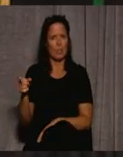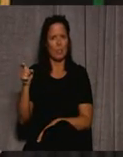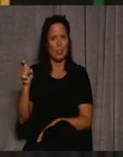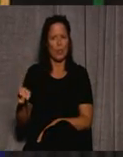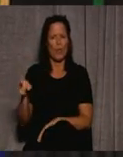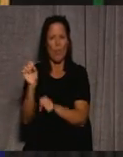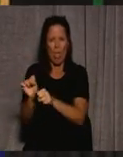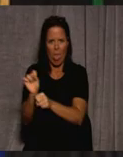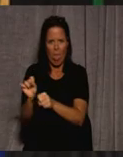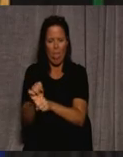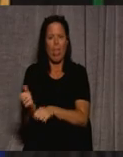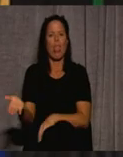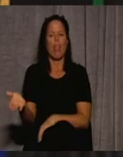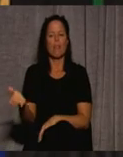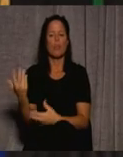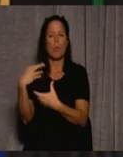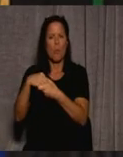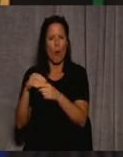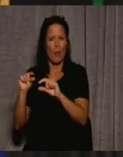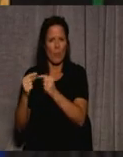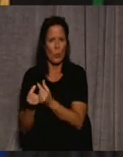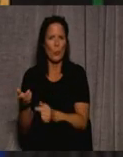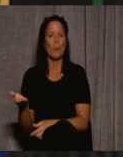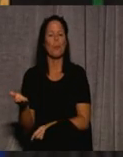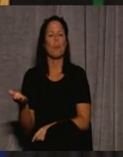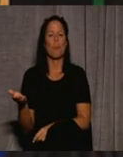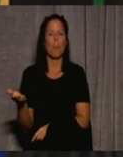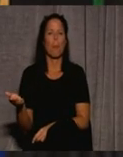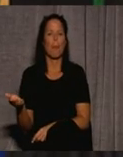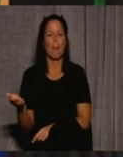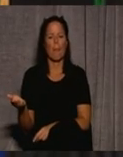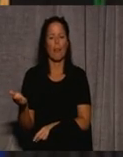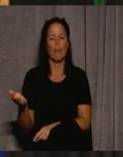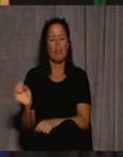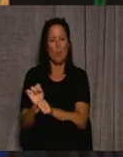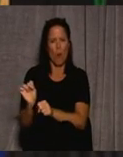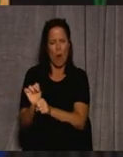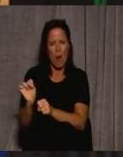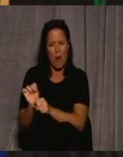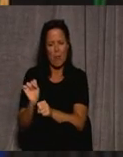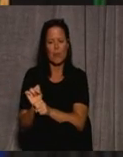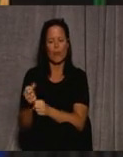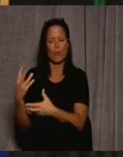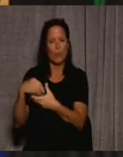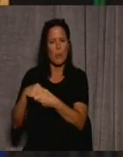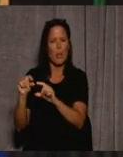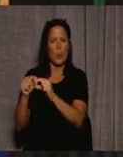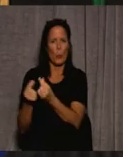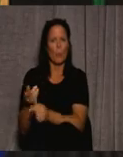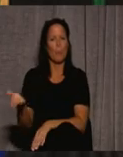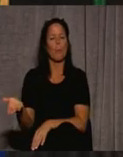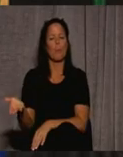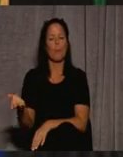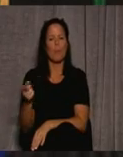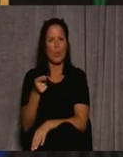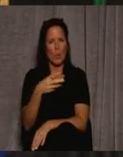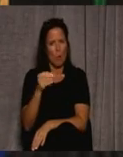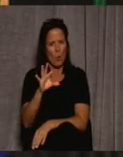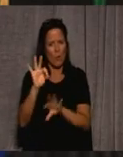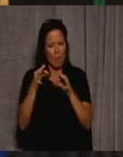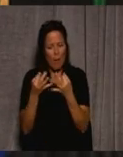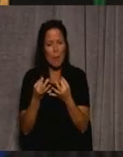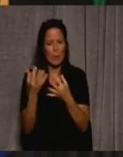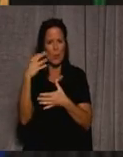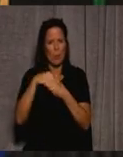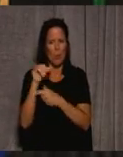done the work to be part of that group. To work so hard to be part of that group. You and your families have done